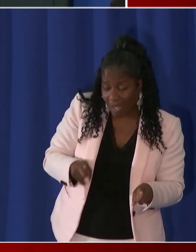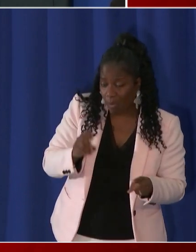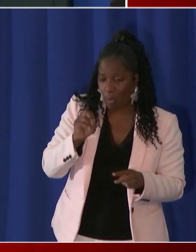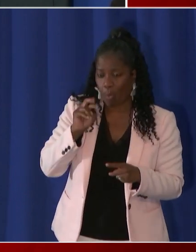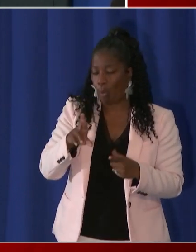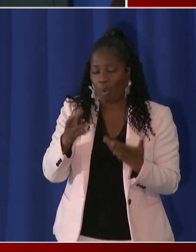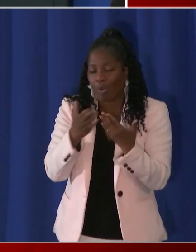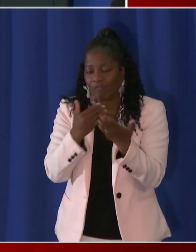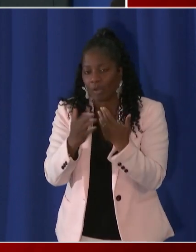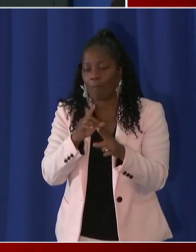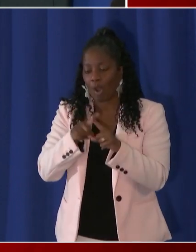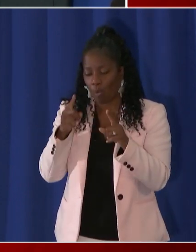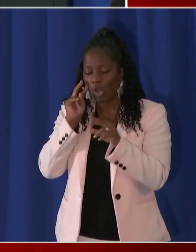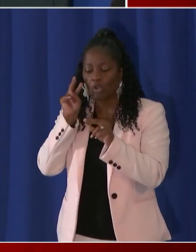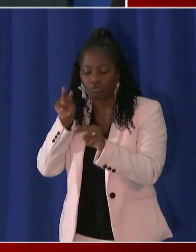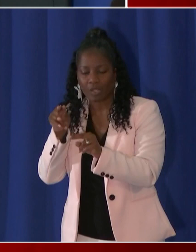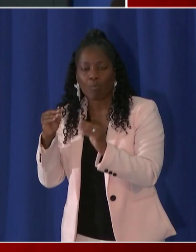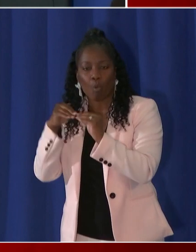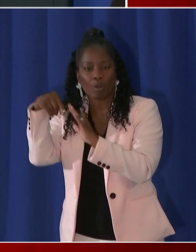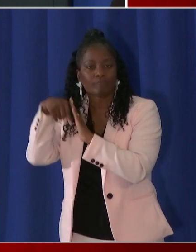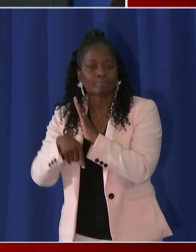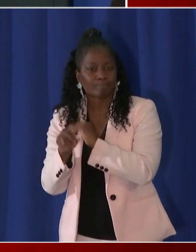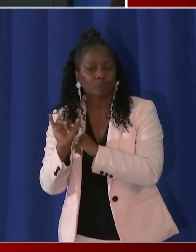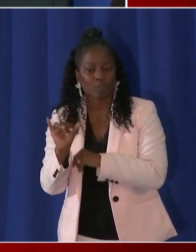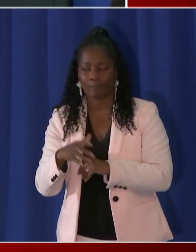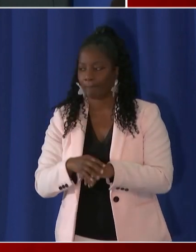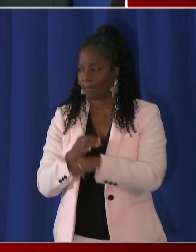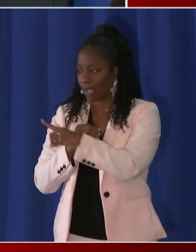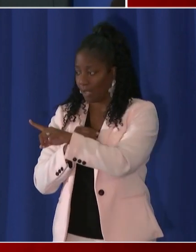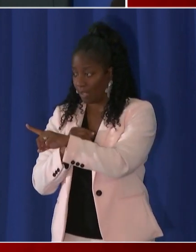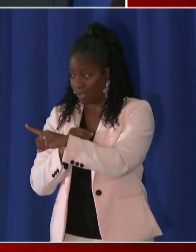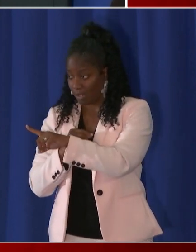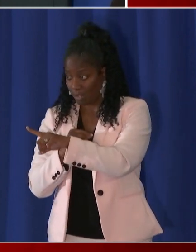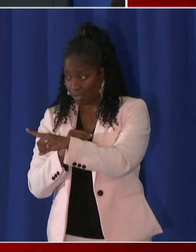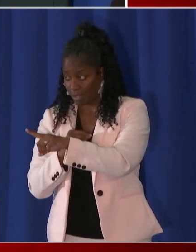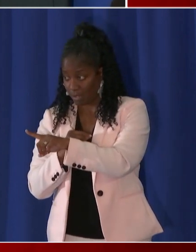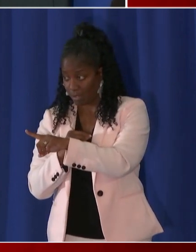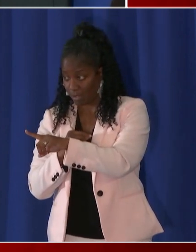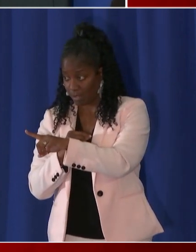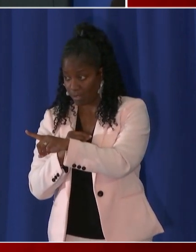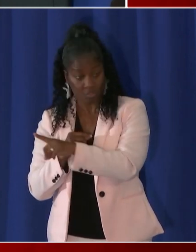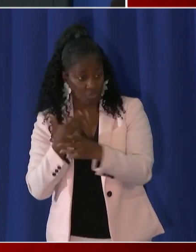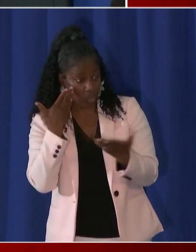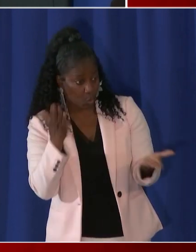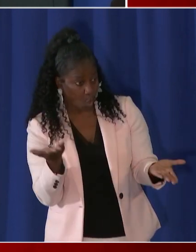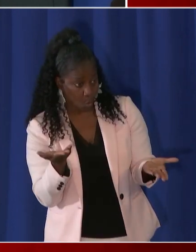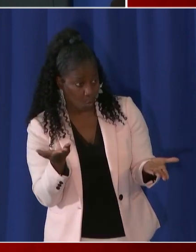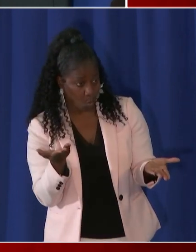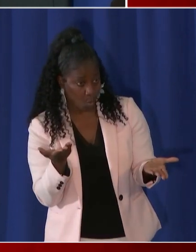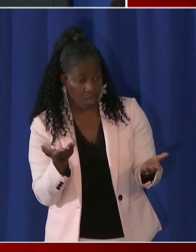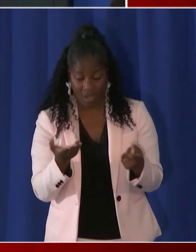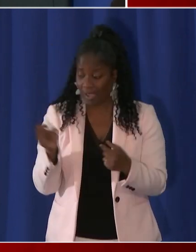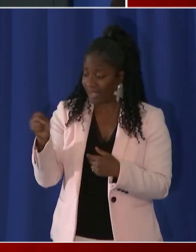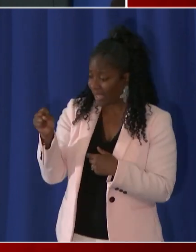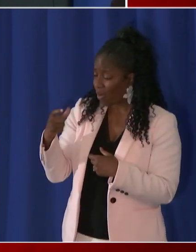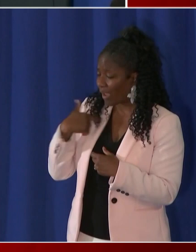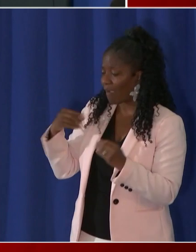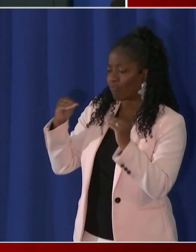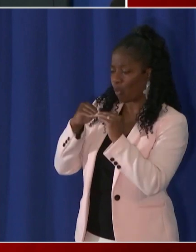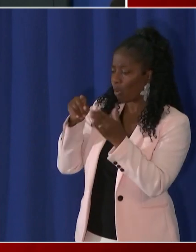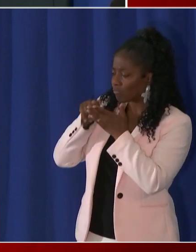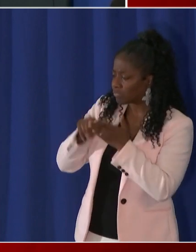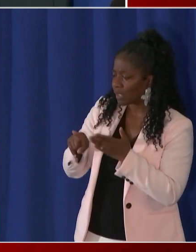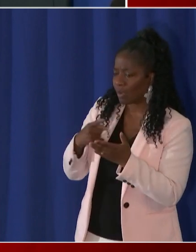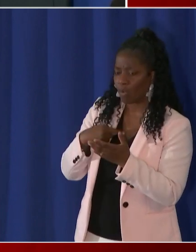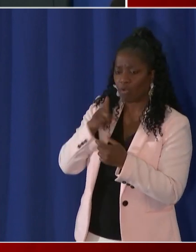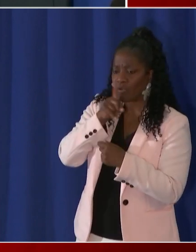be whatever, but we're looking into that. So you just don't know. You just gotta. Yeah, we